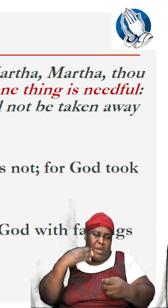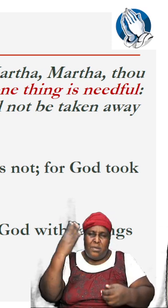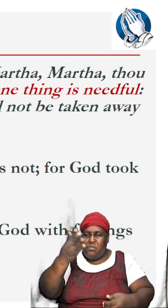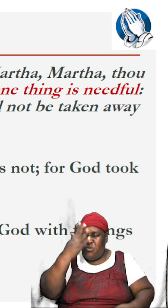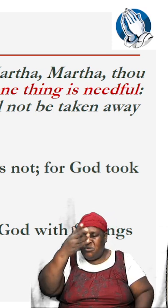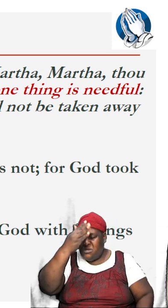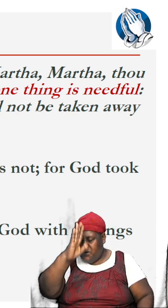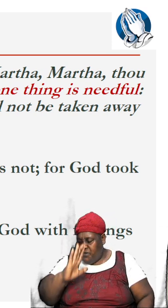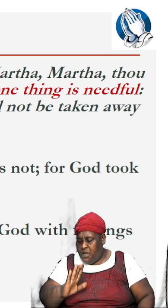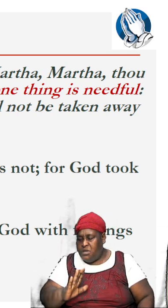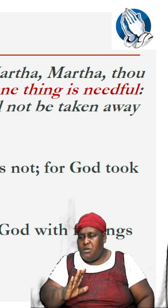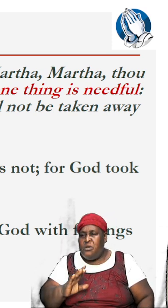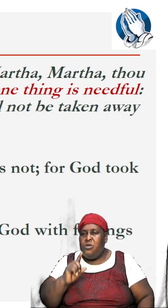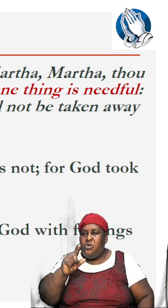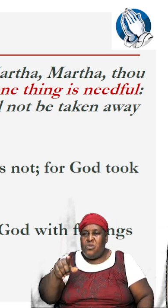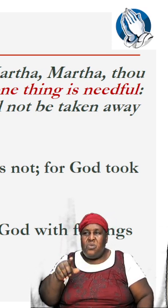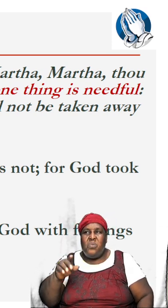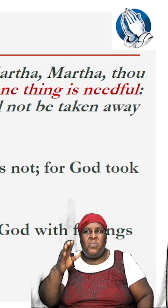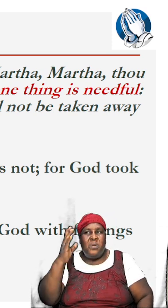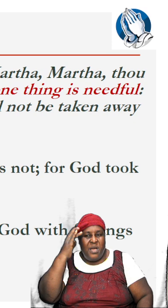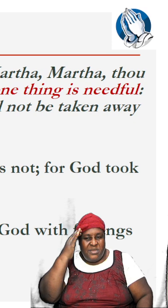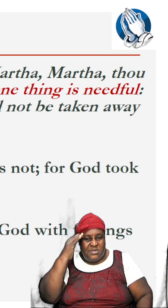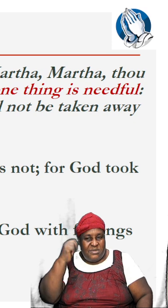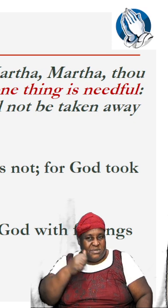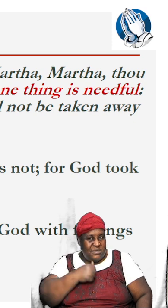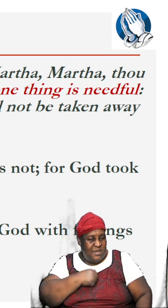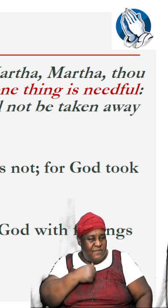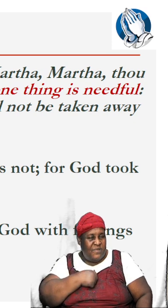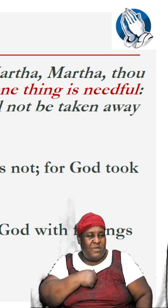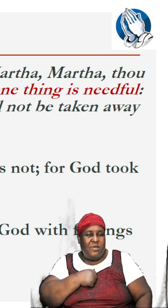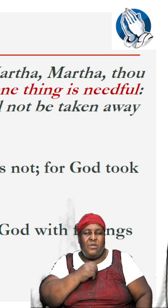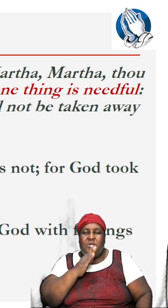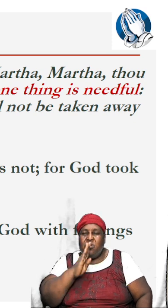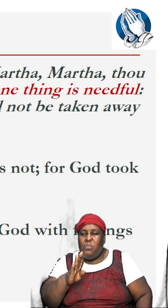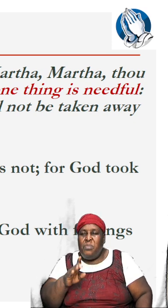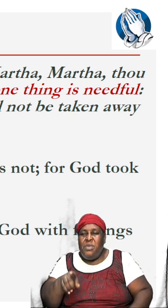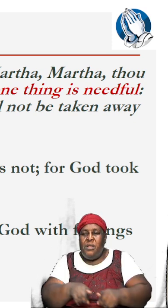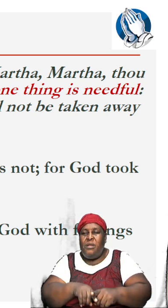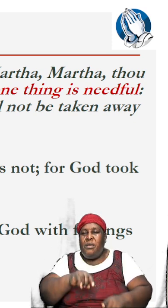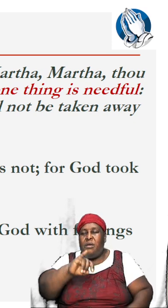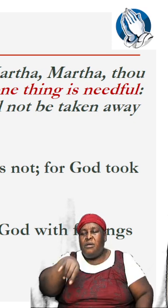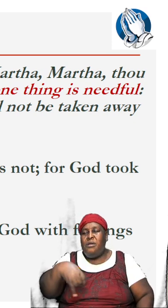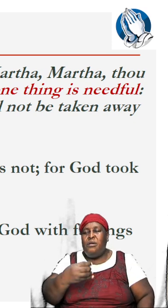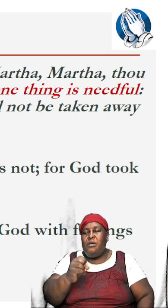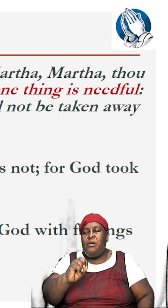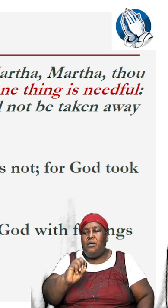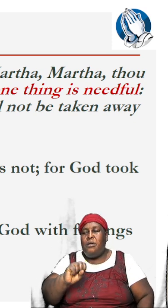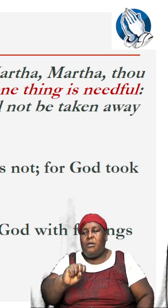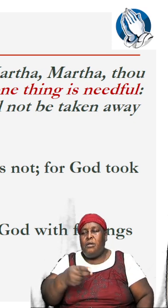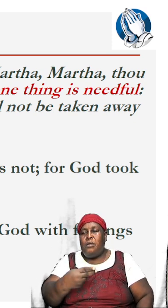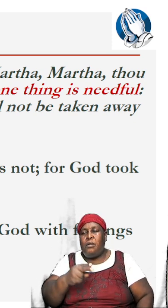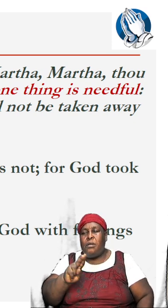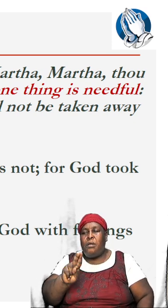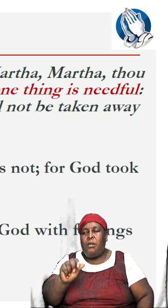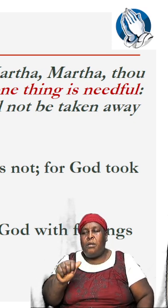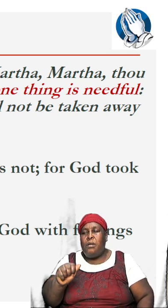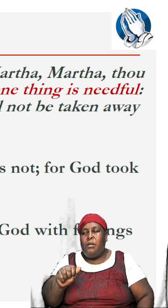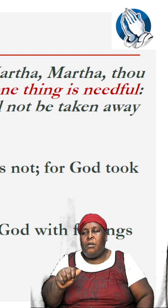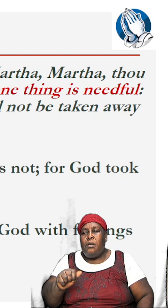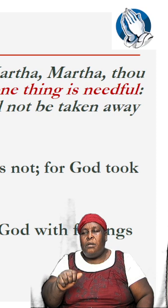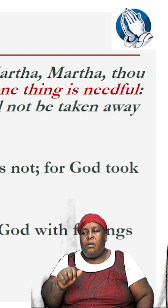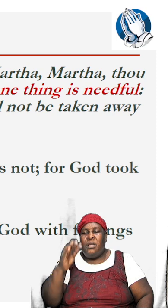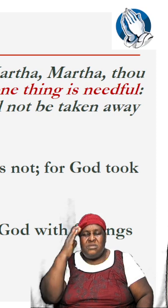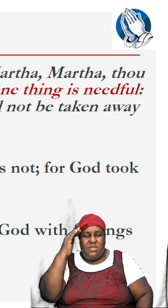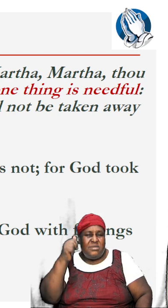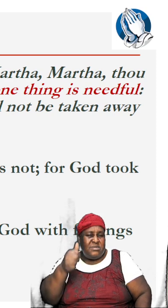Do you consider yourself to be like a Joshua Do you consider yourself to be,